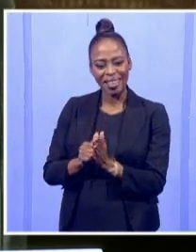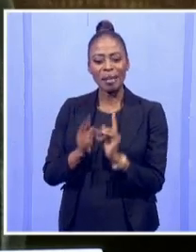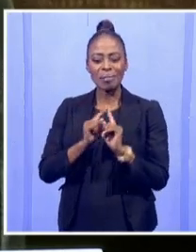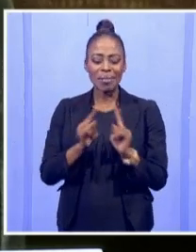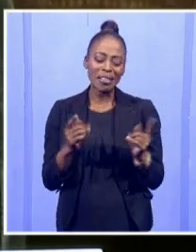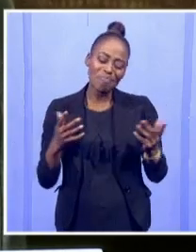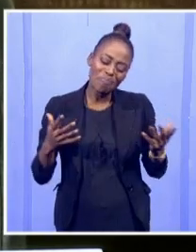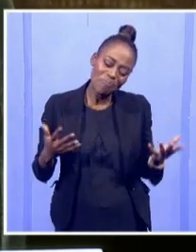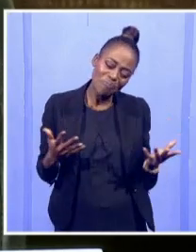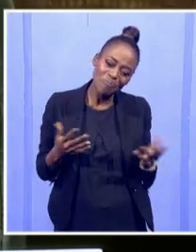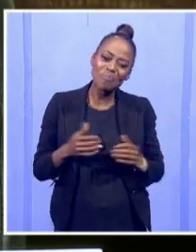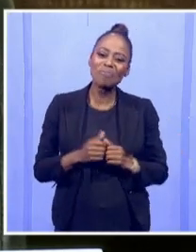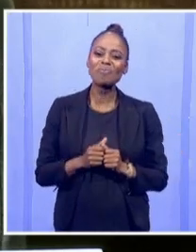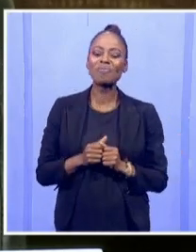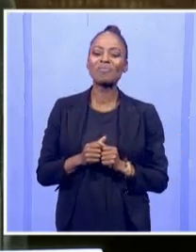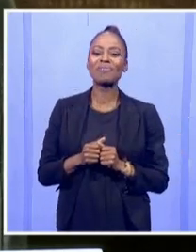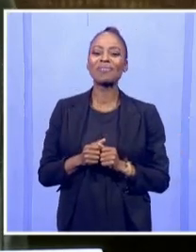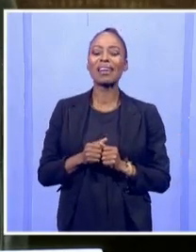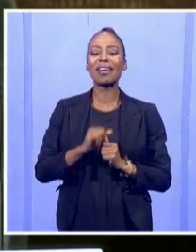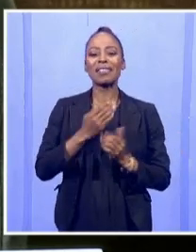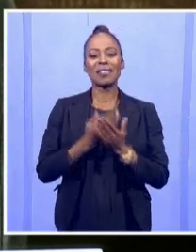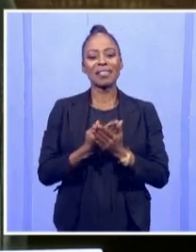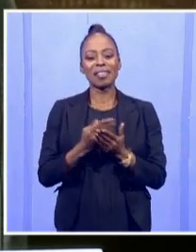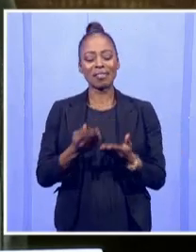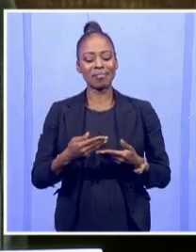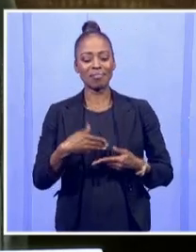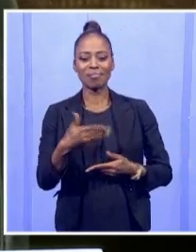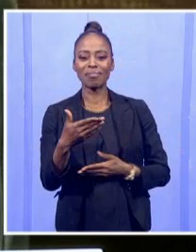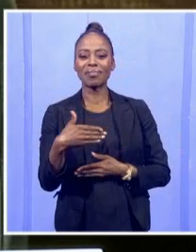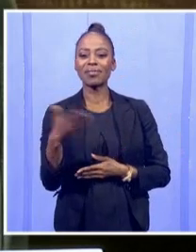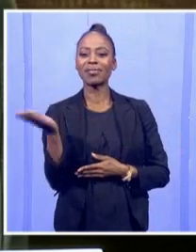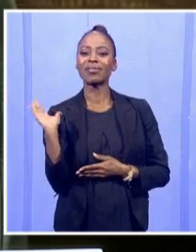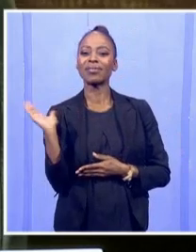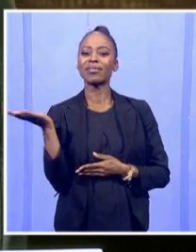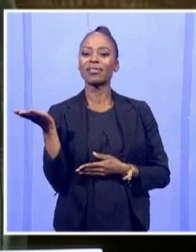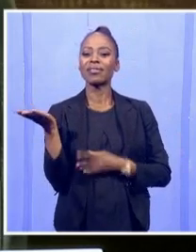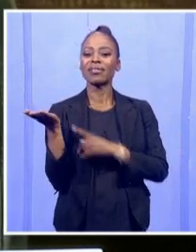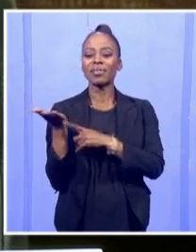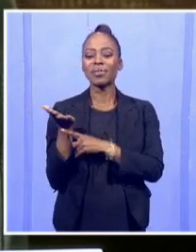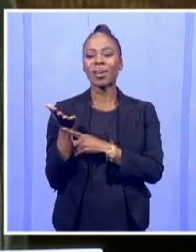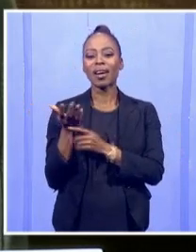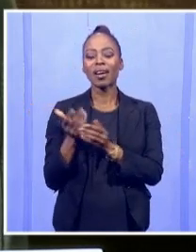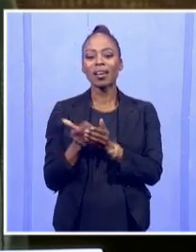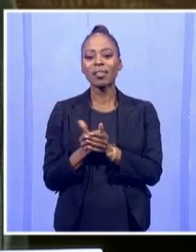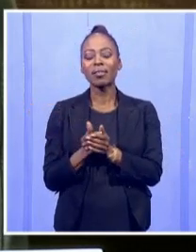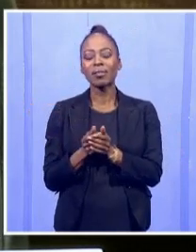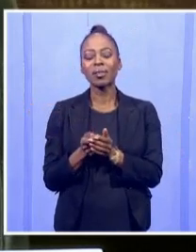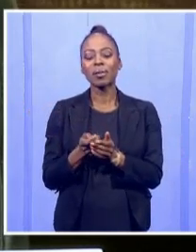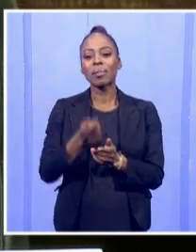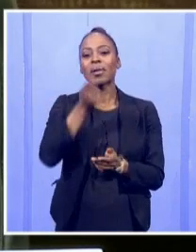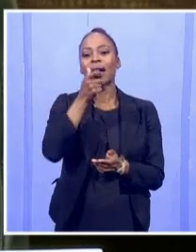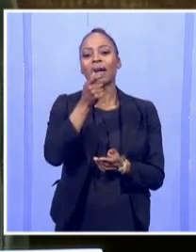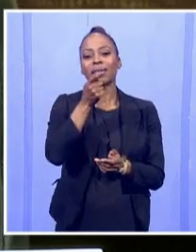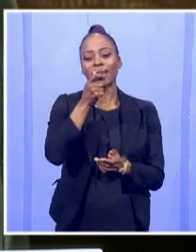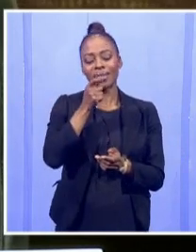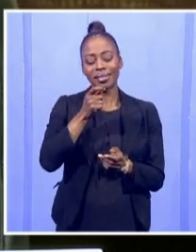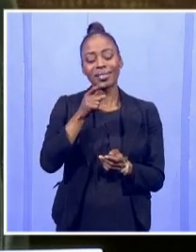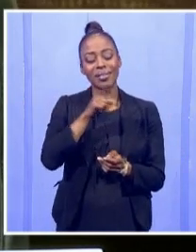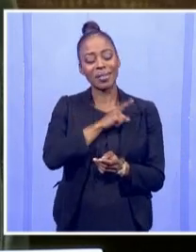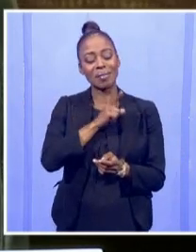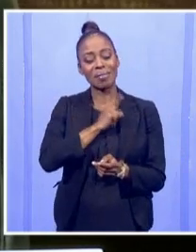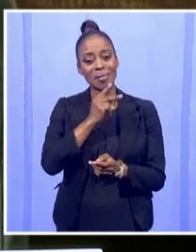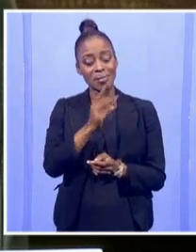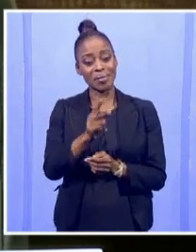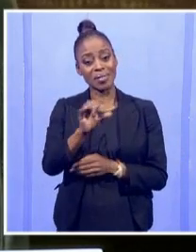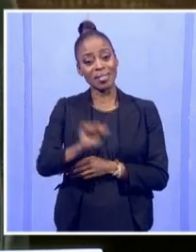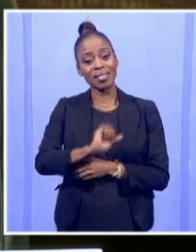But, Excellency, you can serve it with macadamia nuts. And I should note that South Africa is the